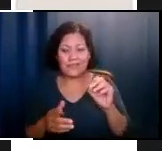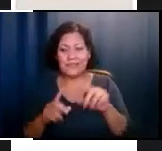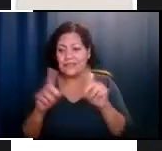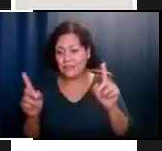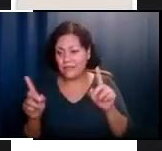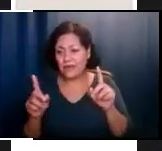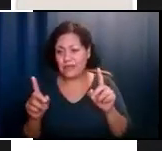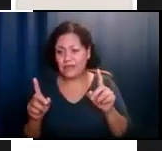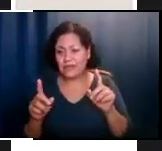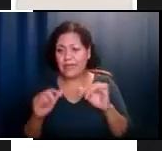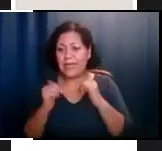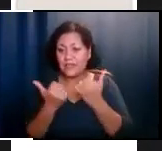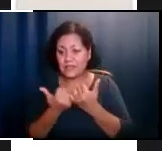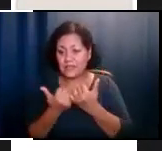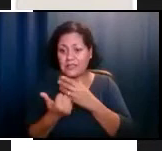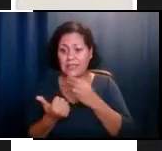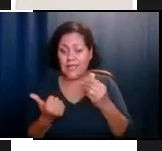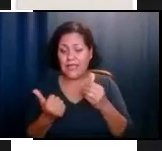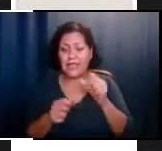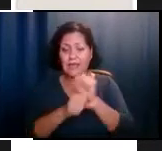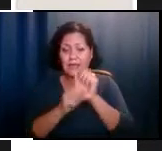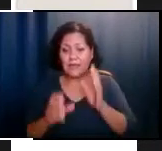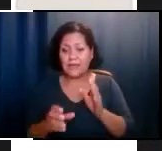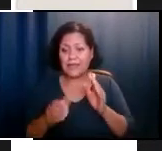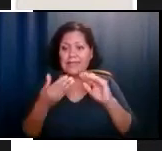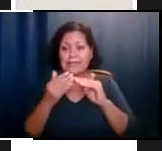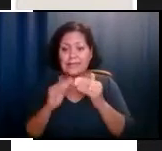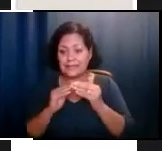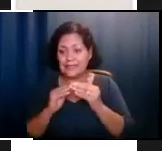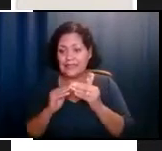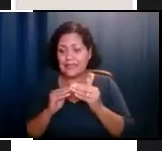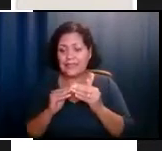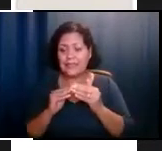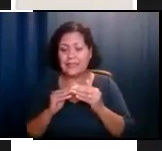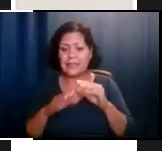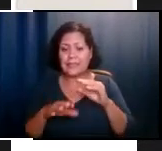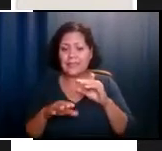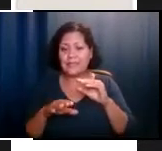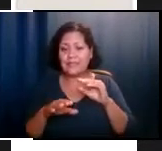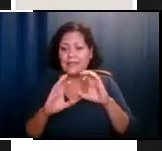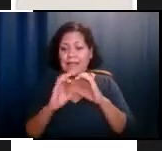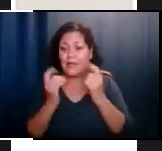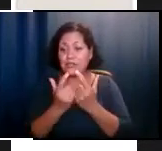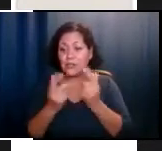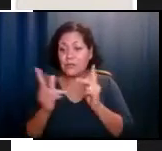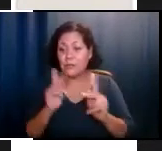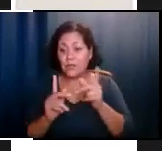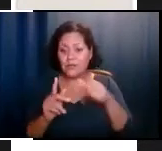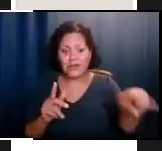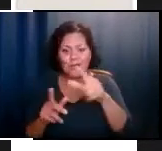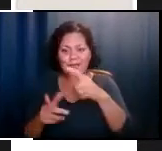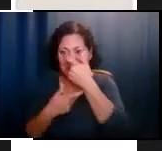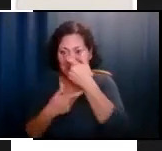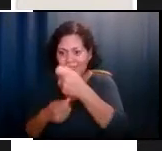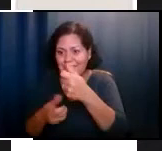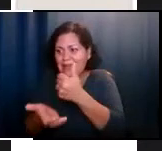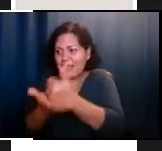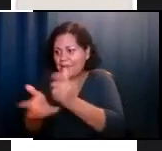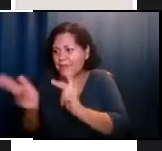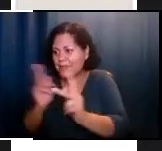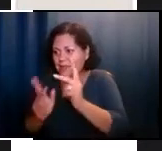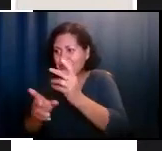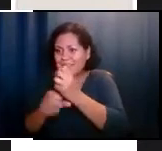different agencies, employers, city council people that are all interested in helping people to